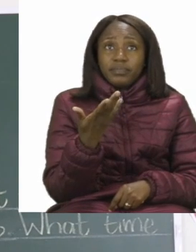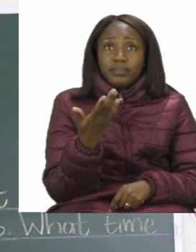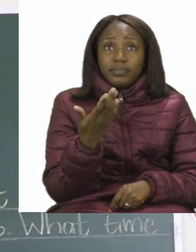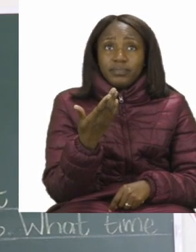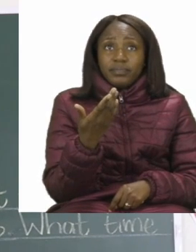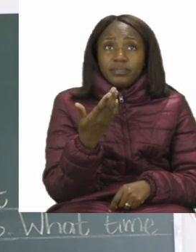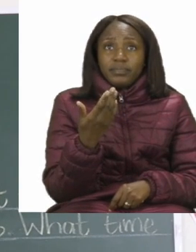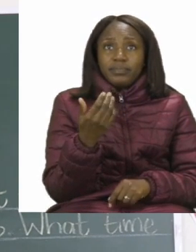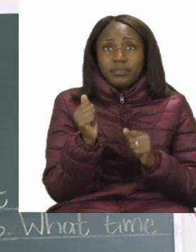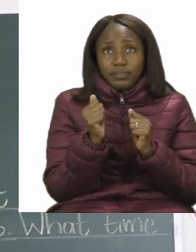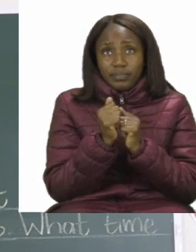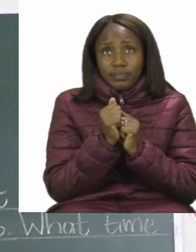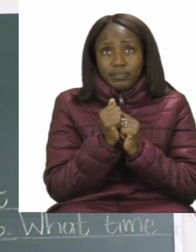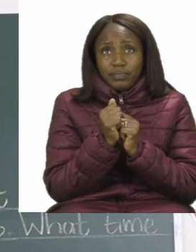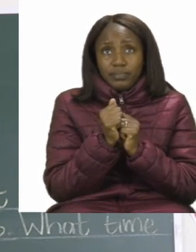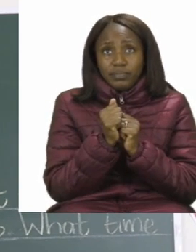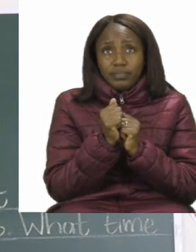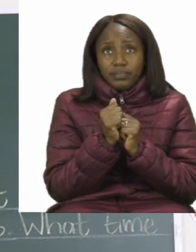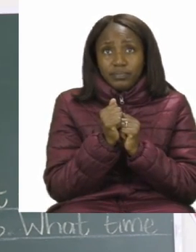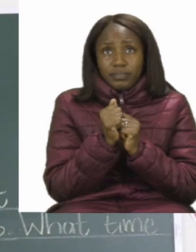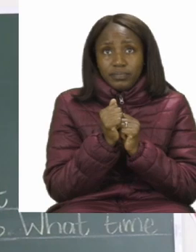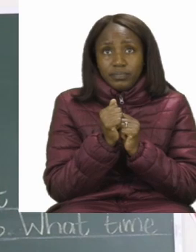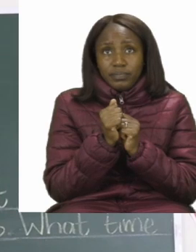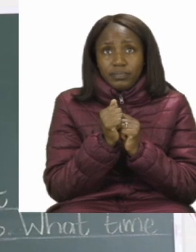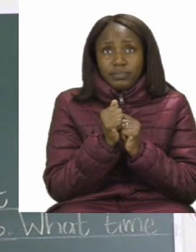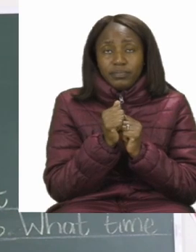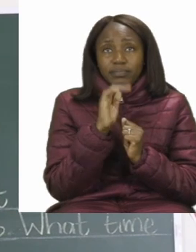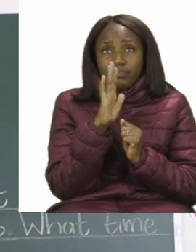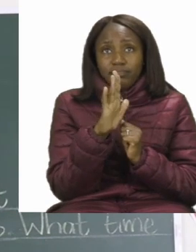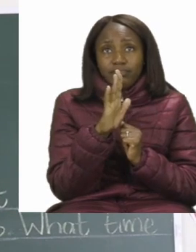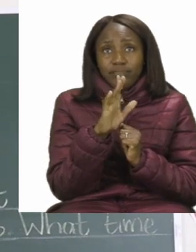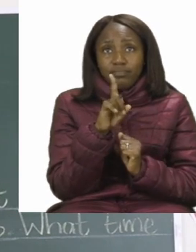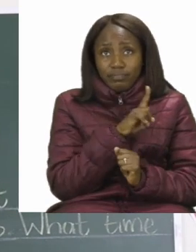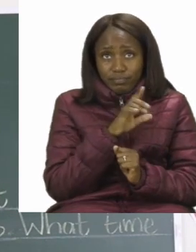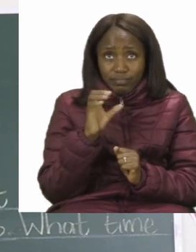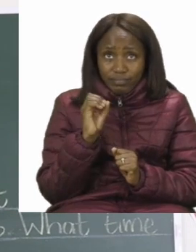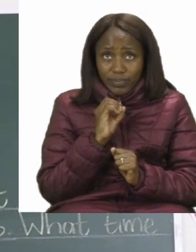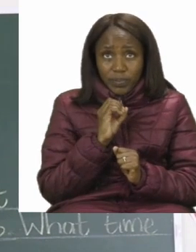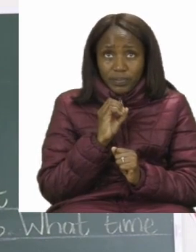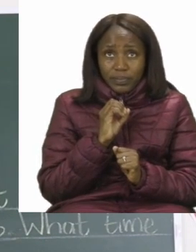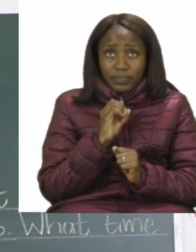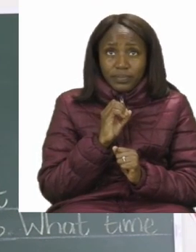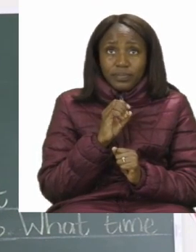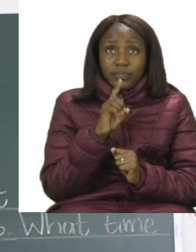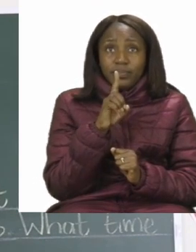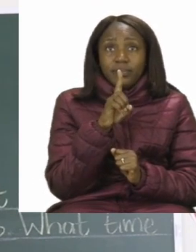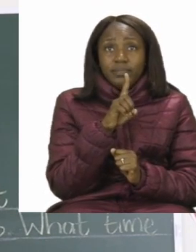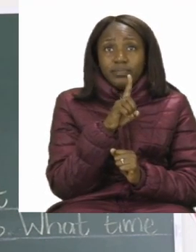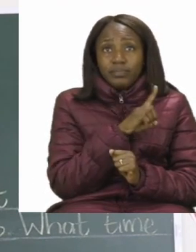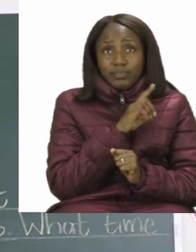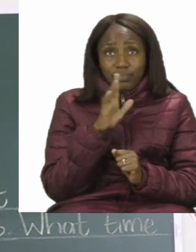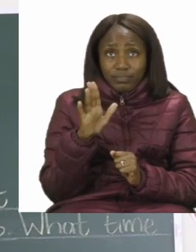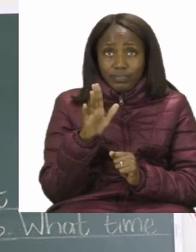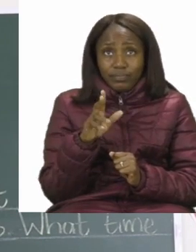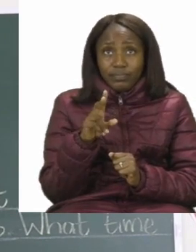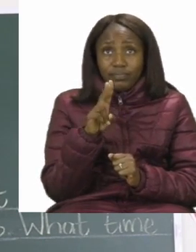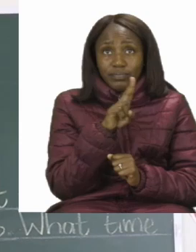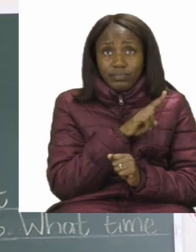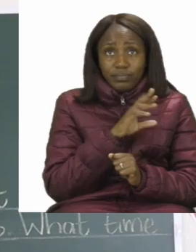5s together? So 5, 10,